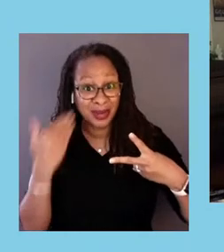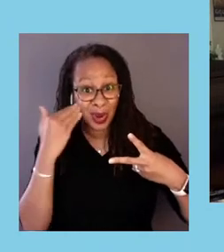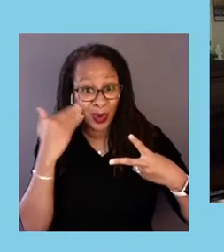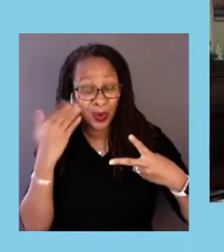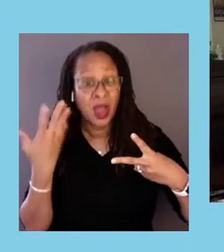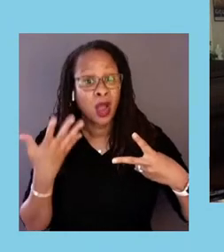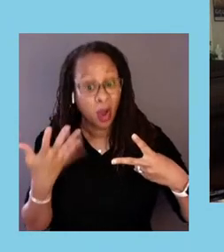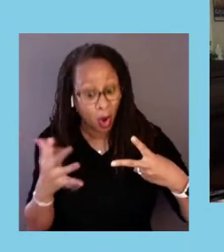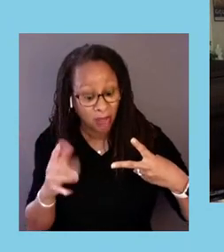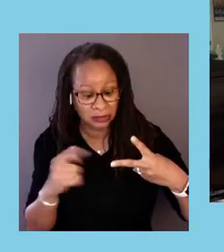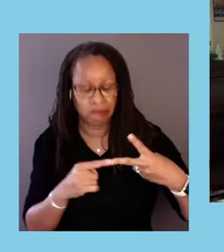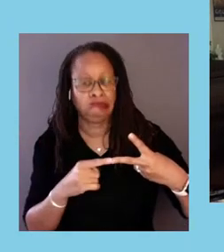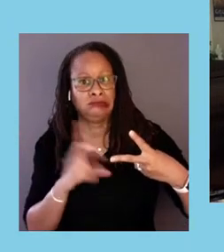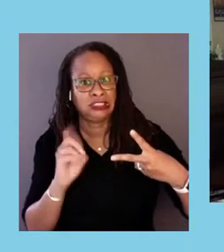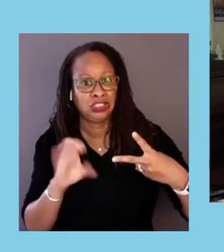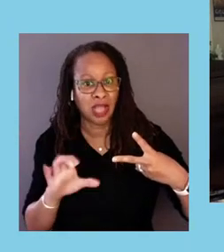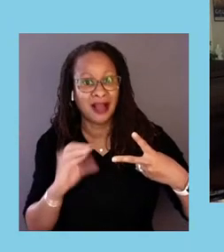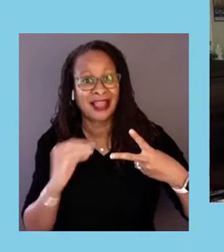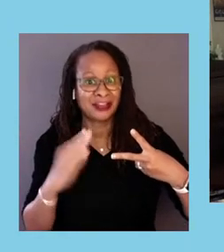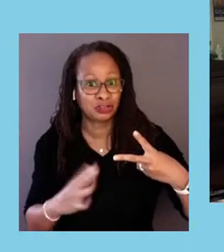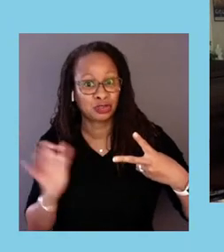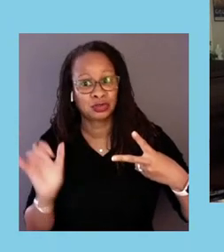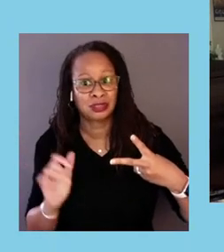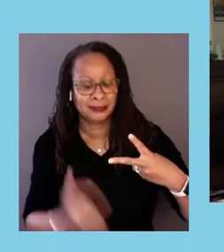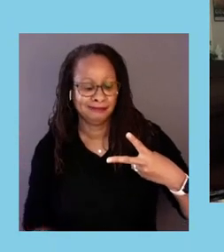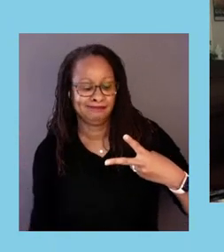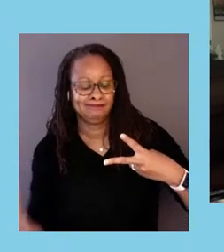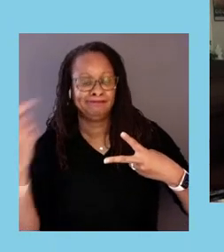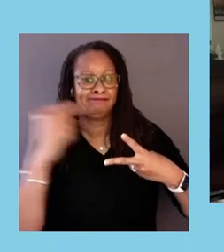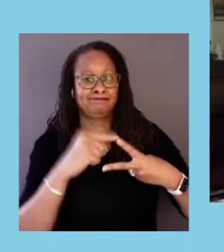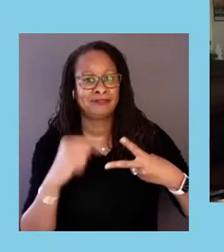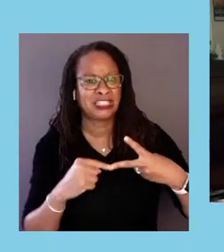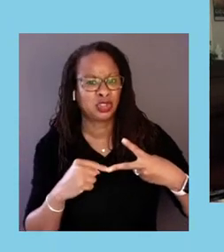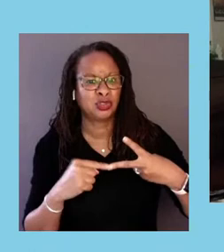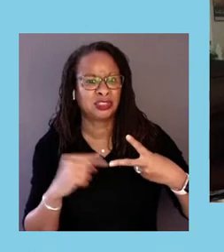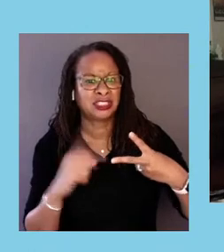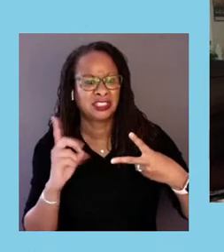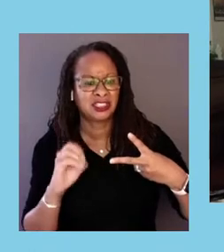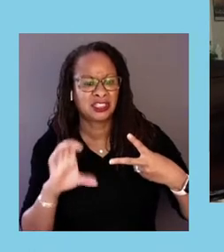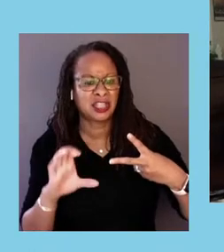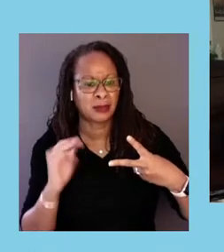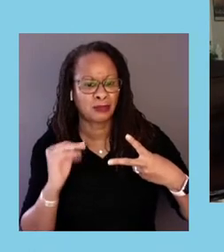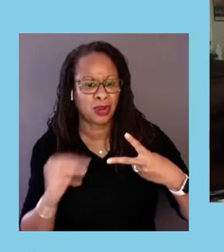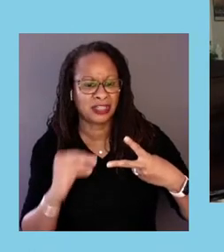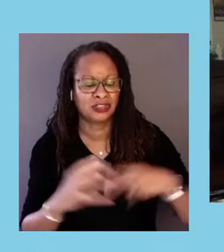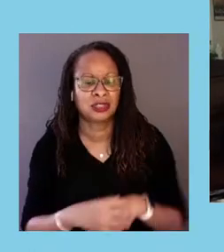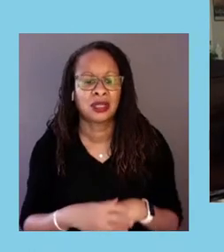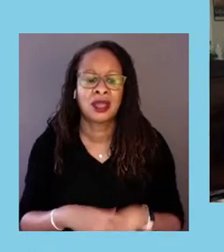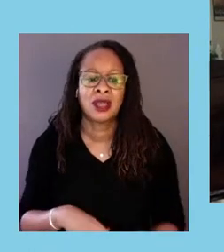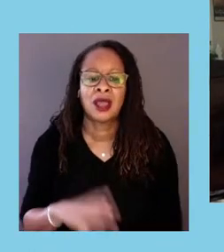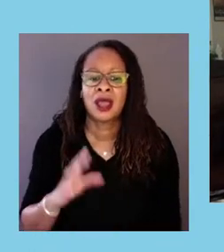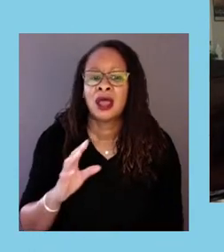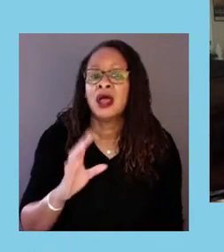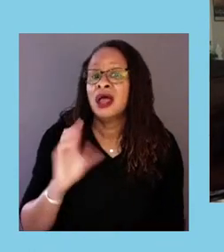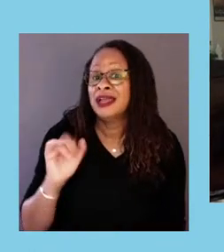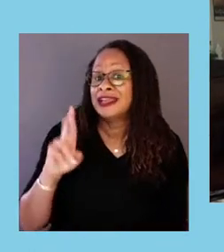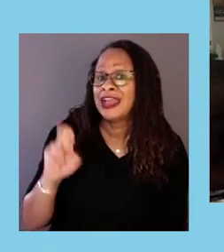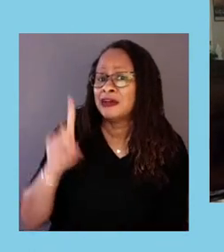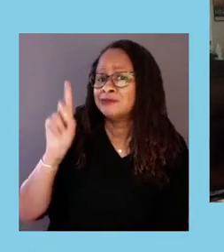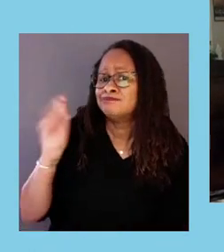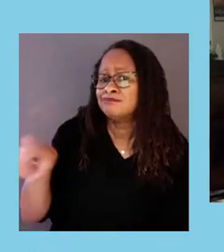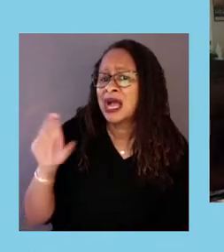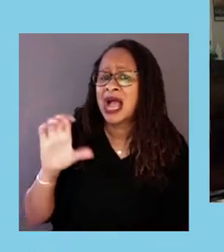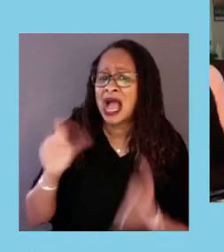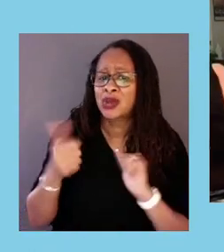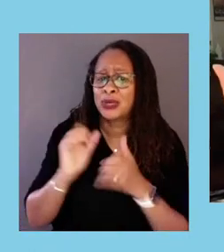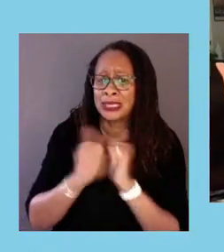branch, doc editors, choose a doc branch. But then, Ramona, how could we compete against Mank? You know what I mean? Like, if we